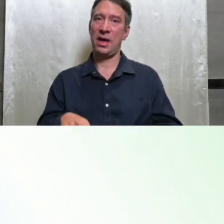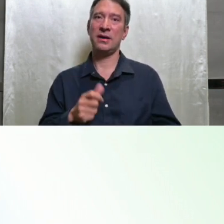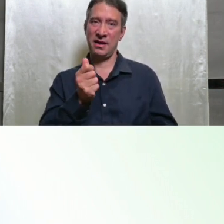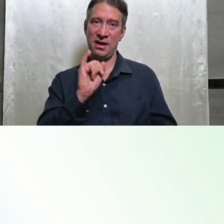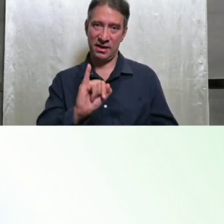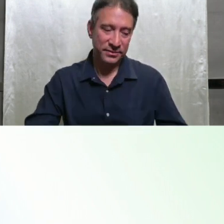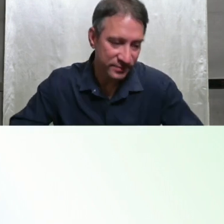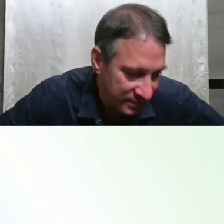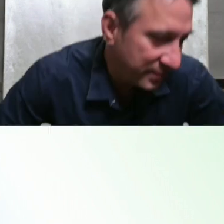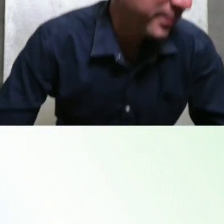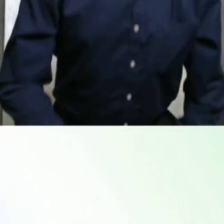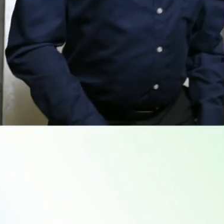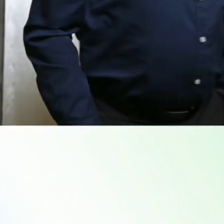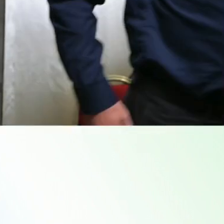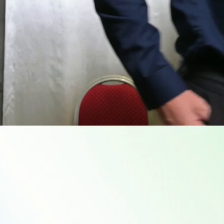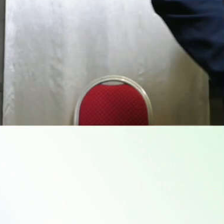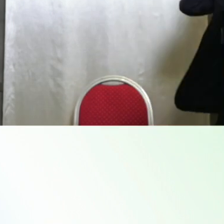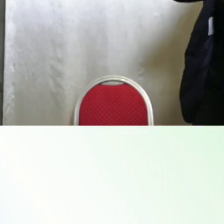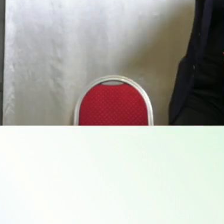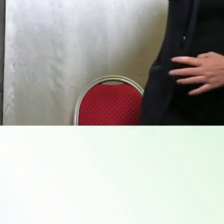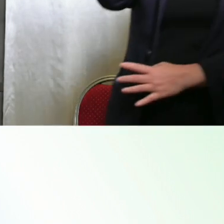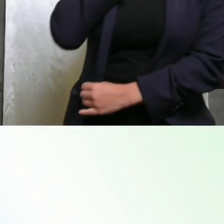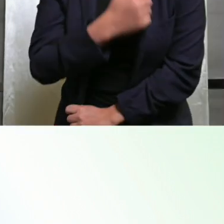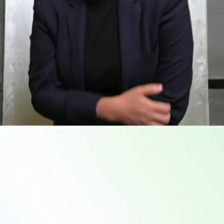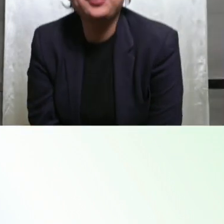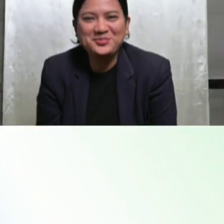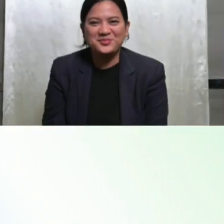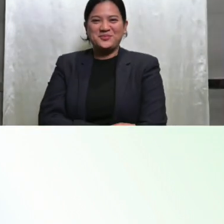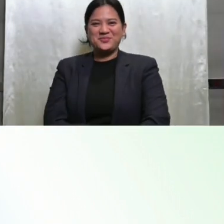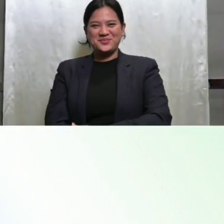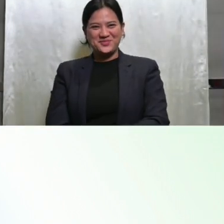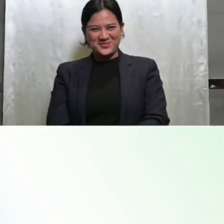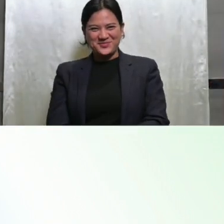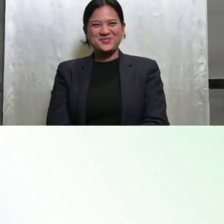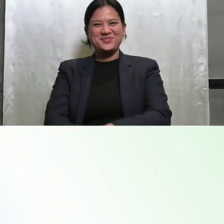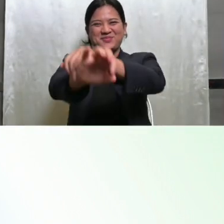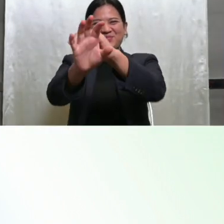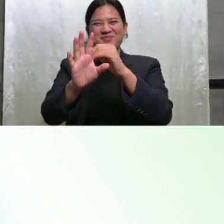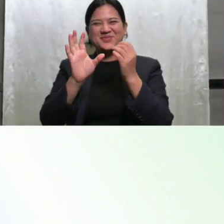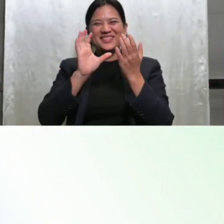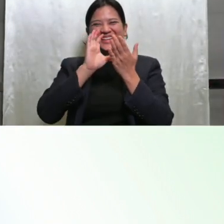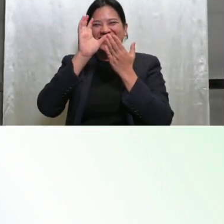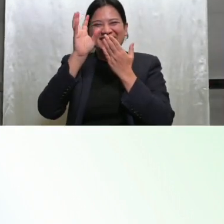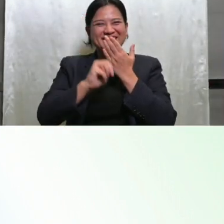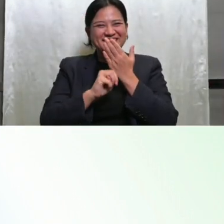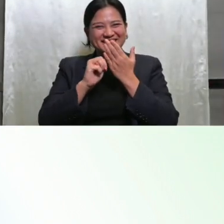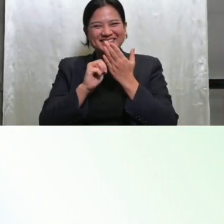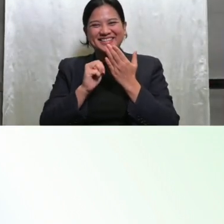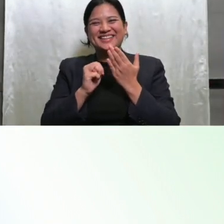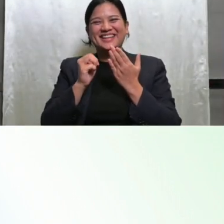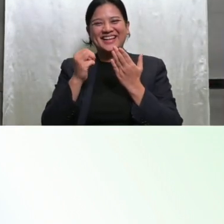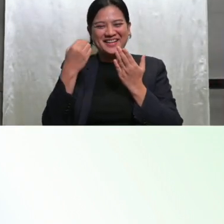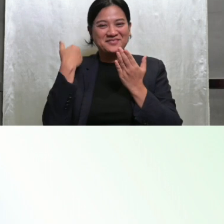responsible AI. So we do have AI ethics embedded in our courses. And this is just a 1 hour, 45 minutes